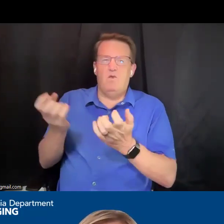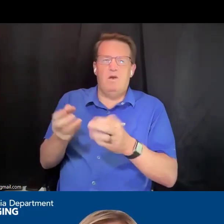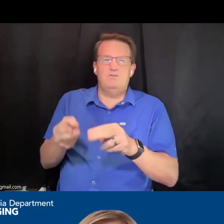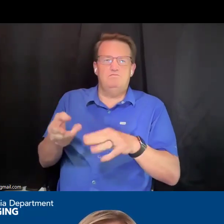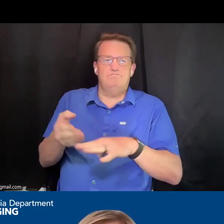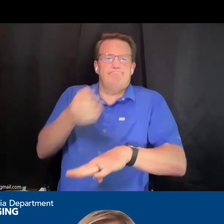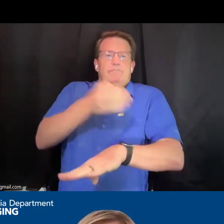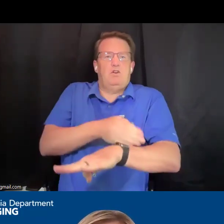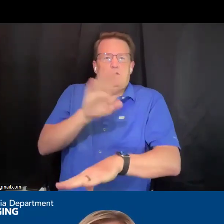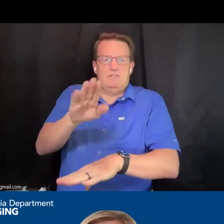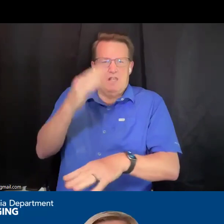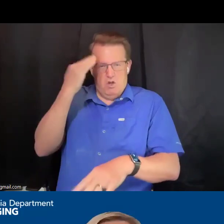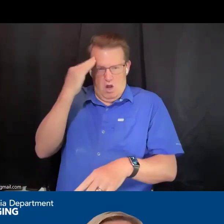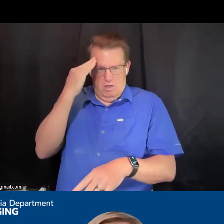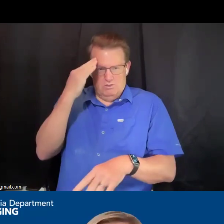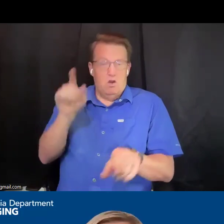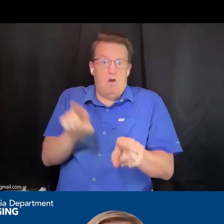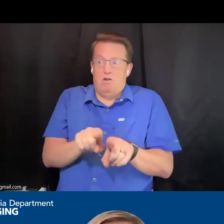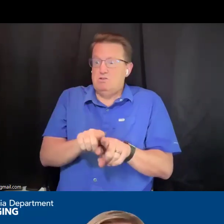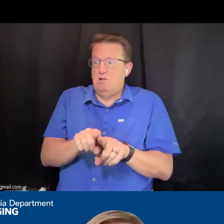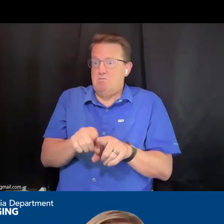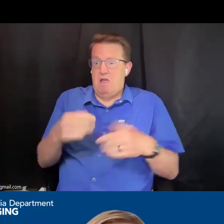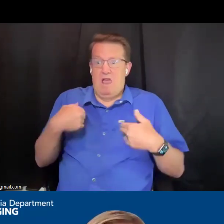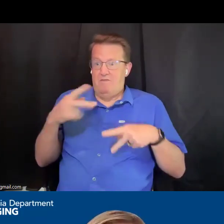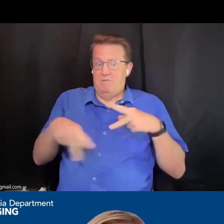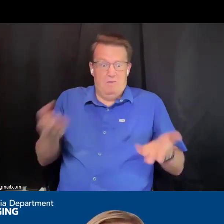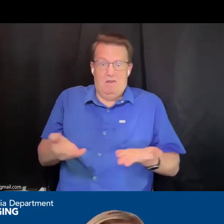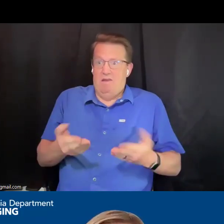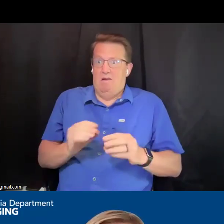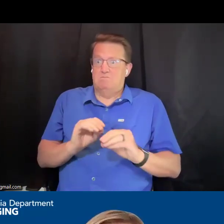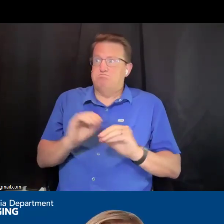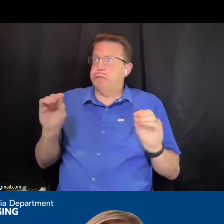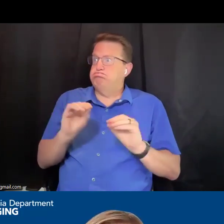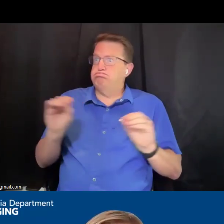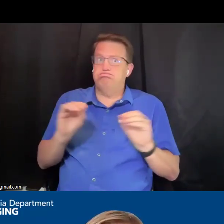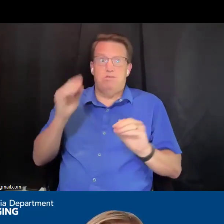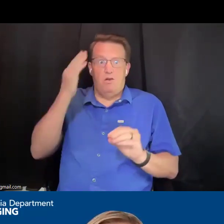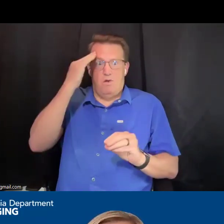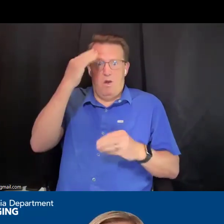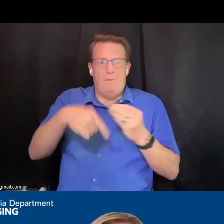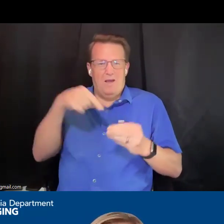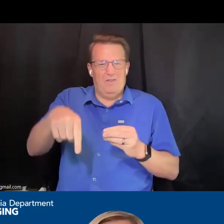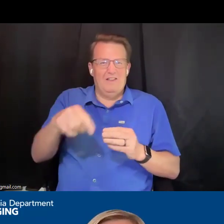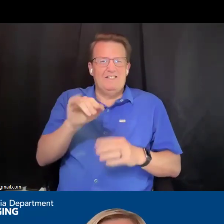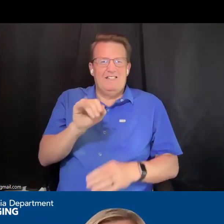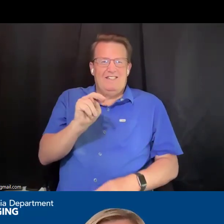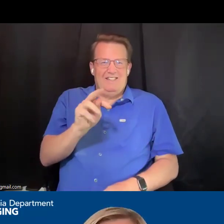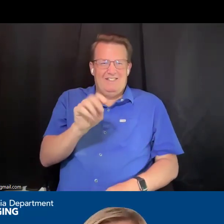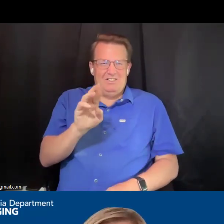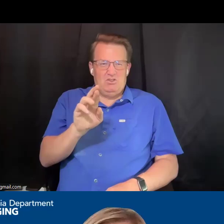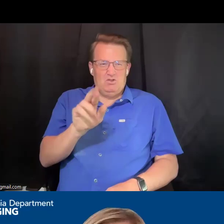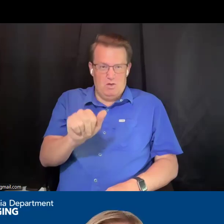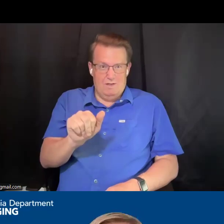there are people joining us today who may not have any exposure to the Intrastate Funding Formula. You are our